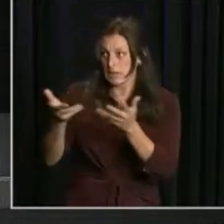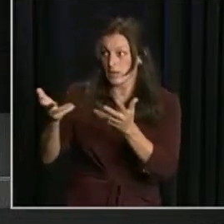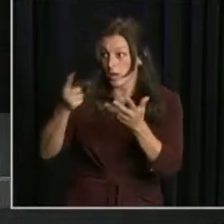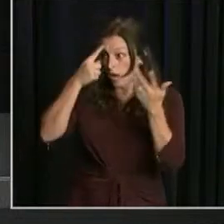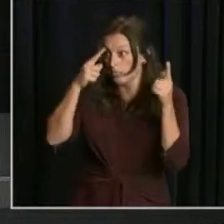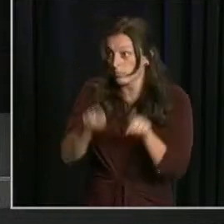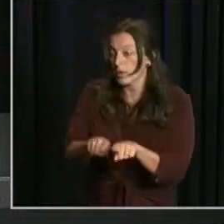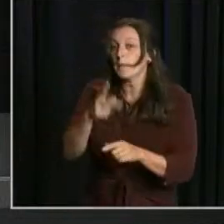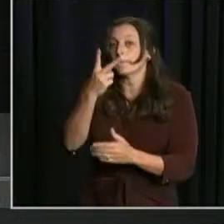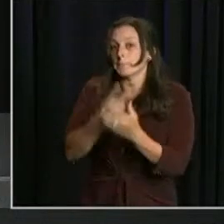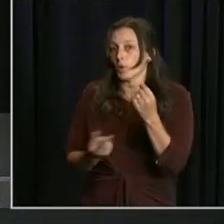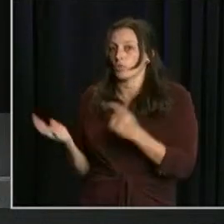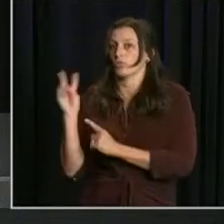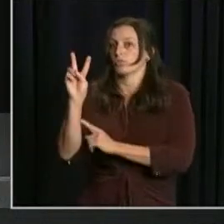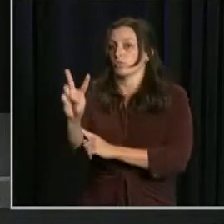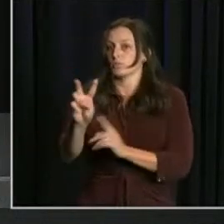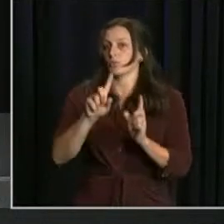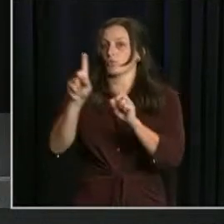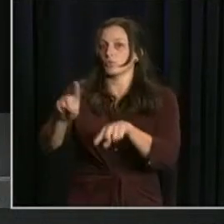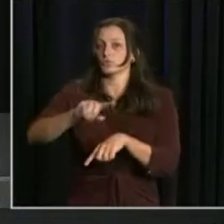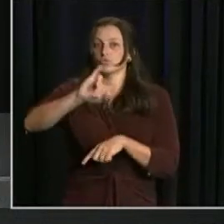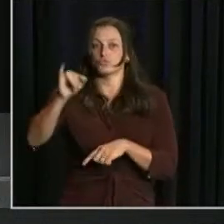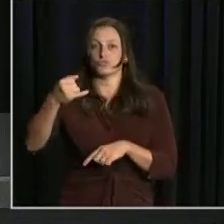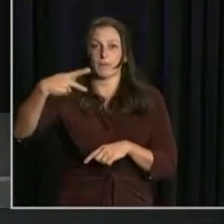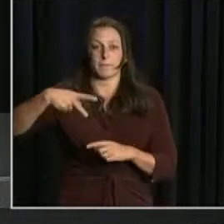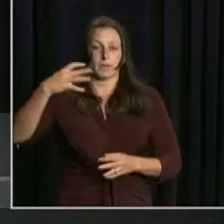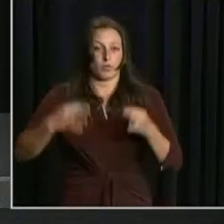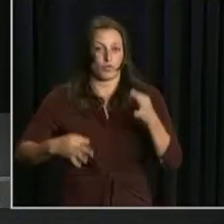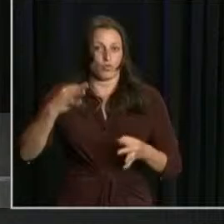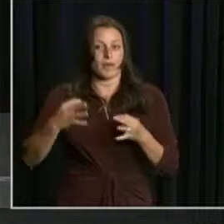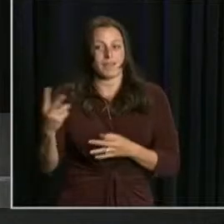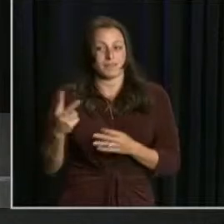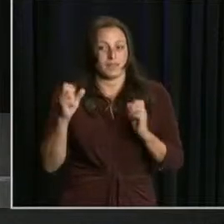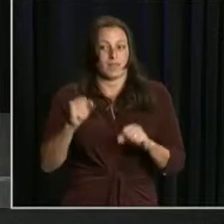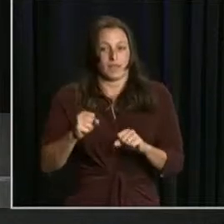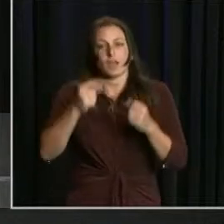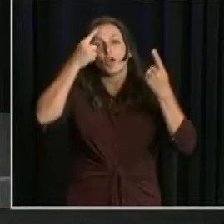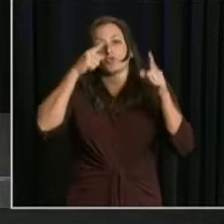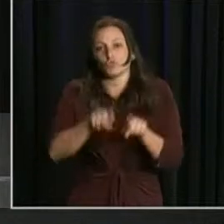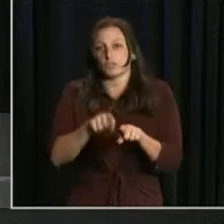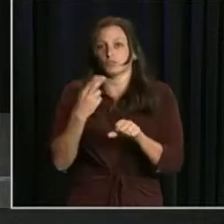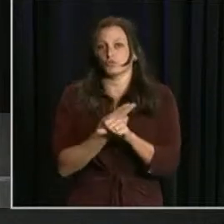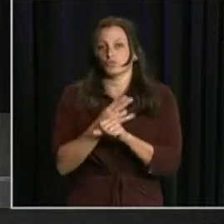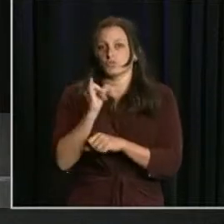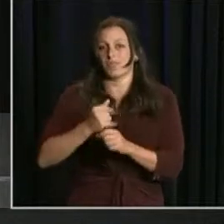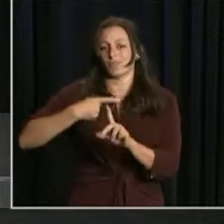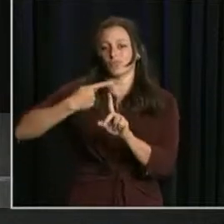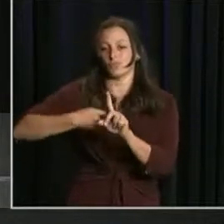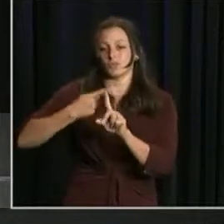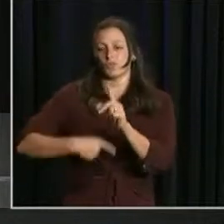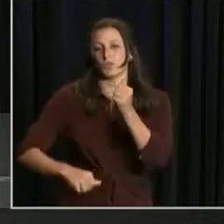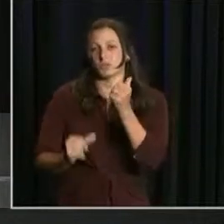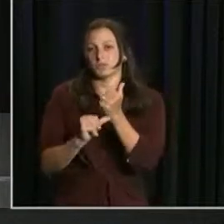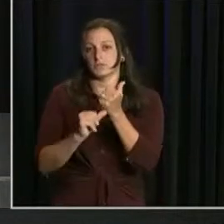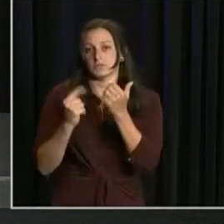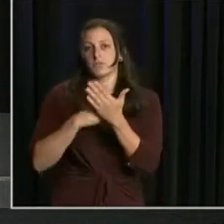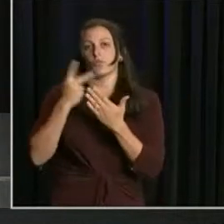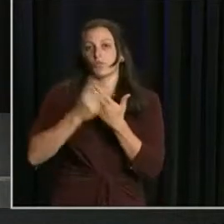the JP court and they reach some sort of an agreement to use the rental assistance program.